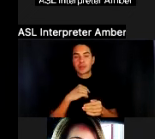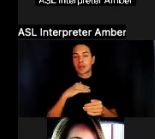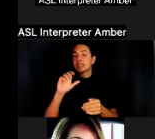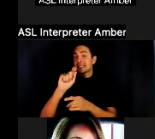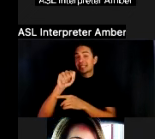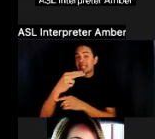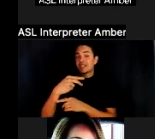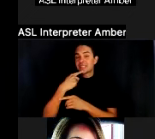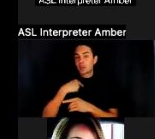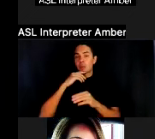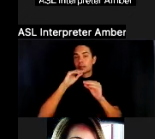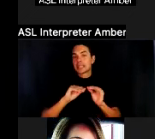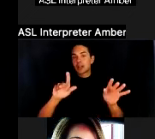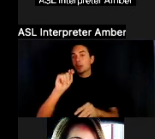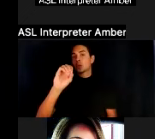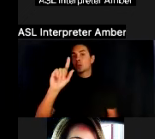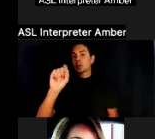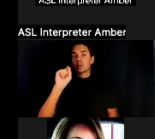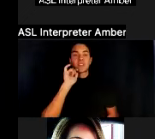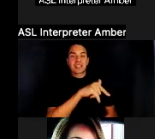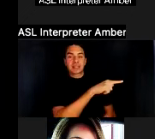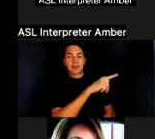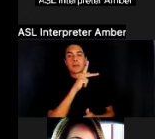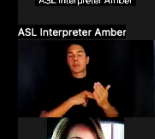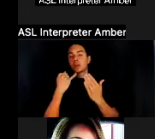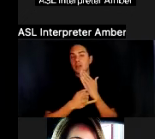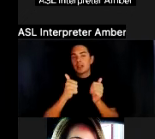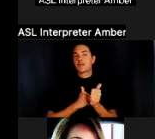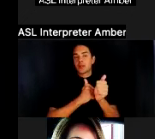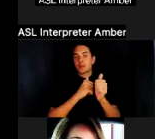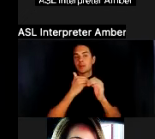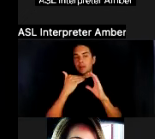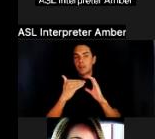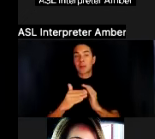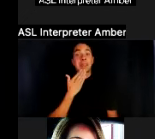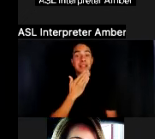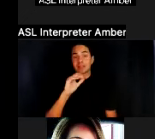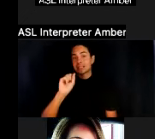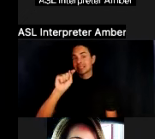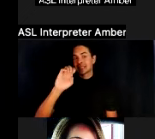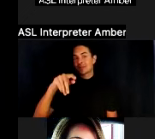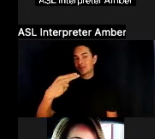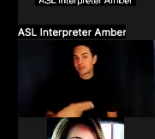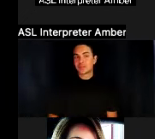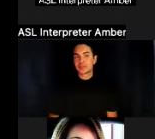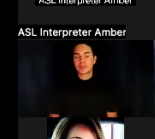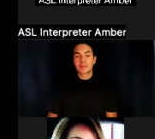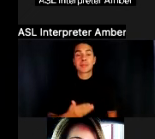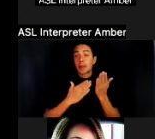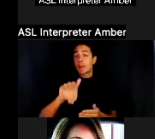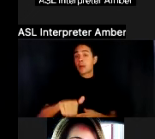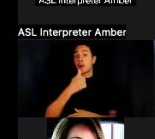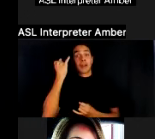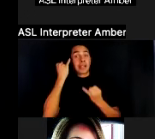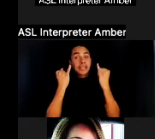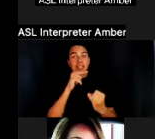tools for this project. The follow-up email. Yes, thank you, Steph. And there might be other ideas that you